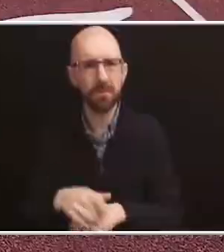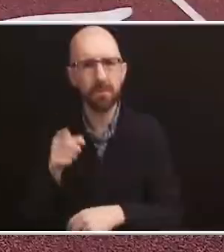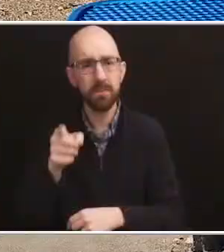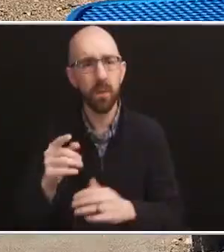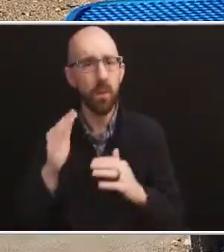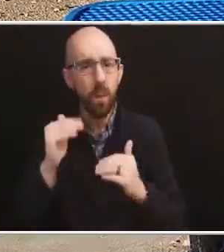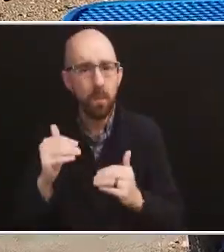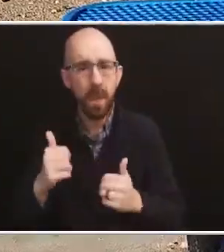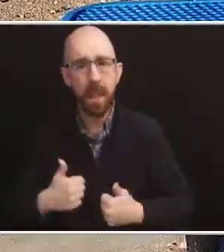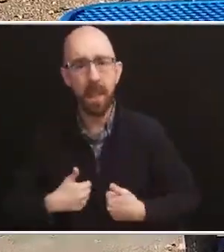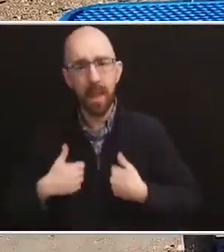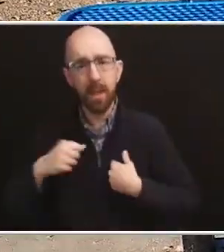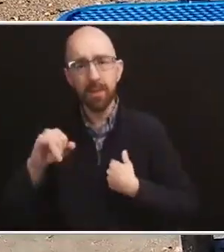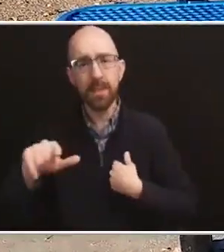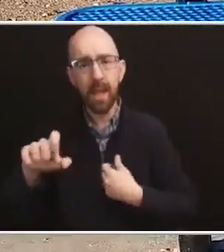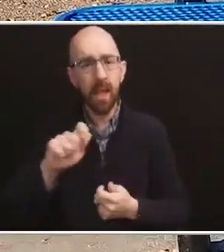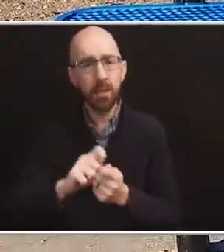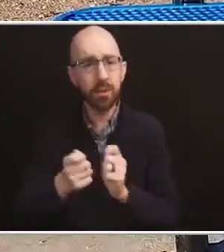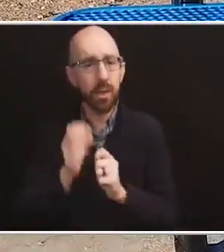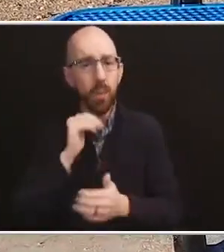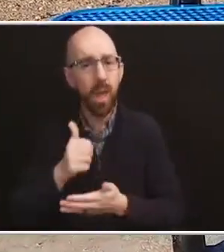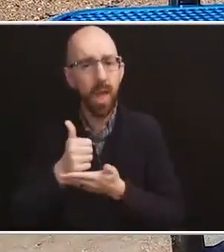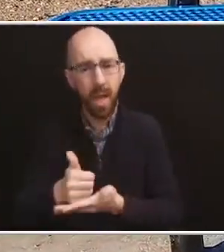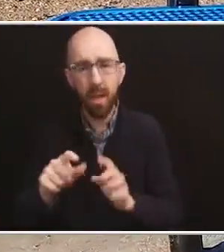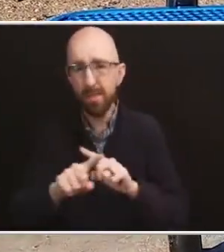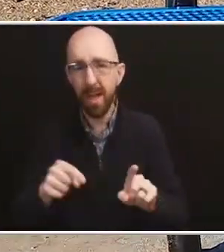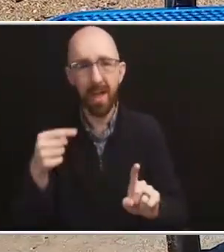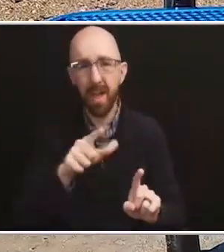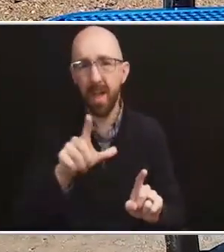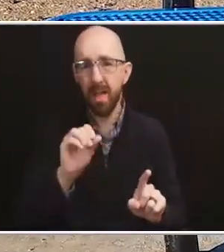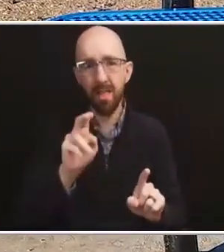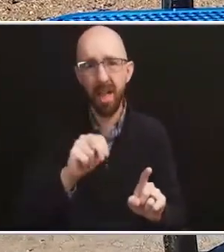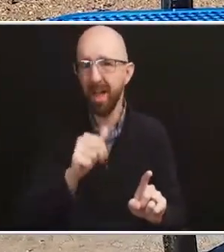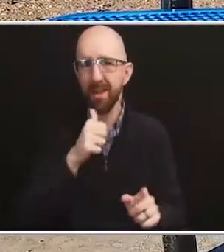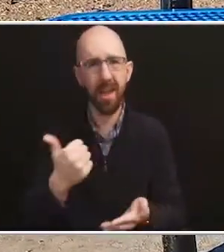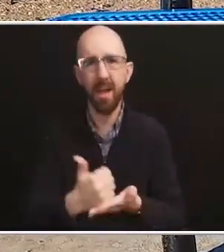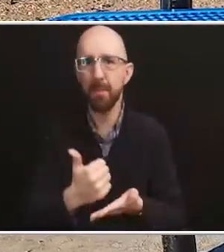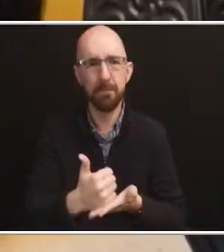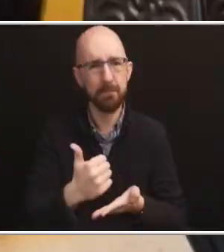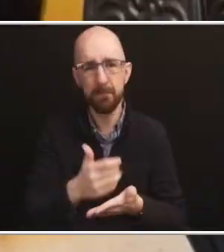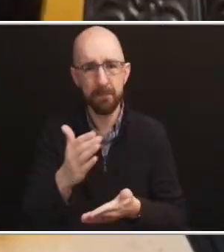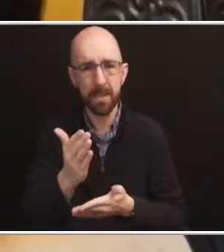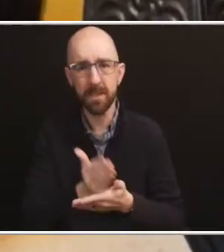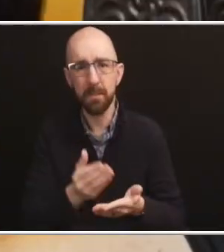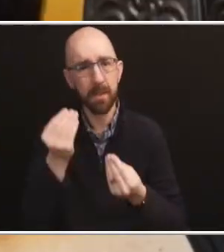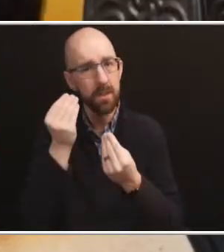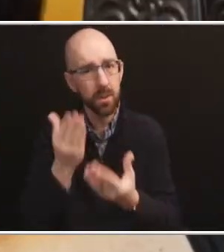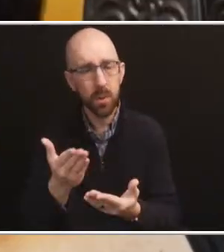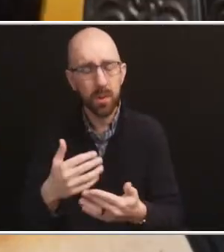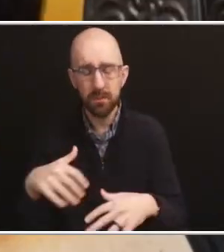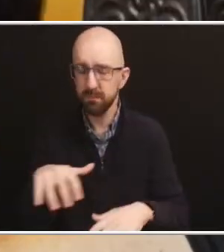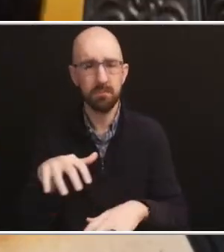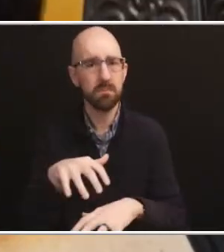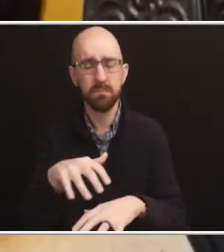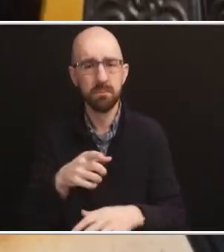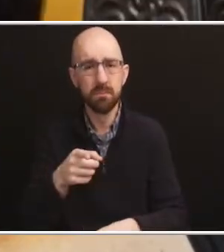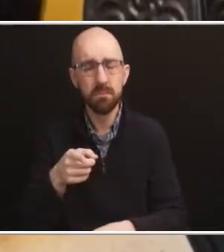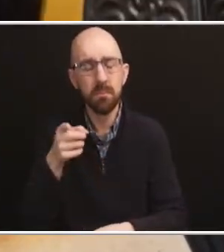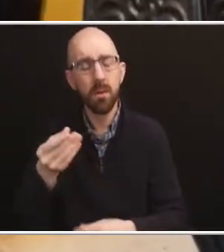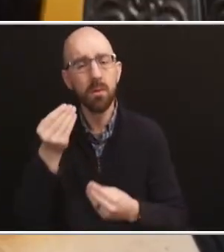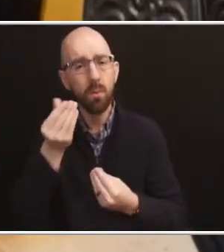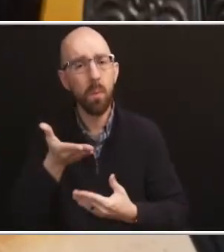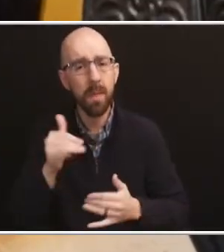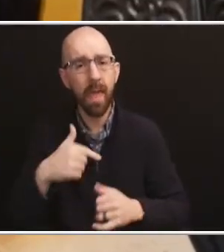would help, but it didn't help Lon. Doctors delivered some startling news. That's when he told me that I needed a